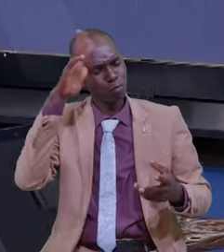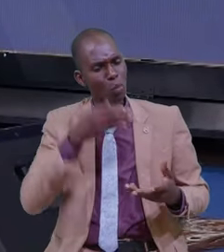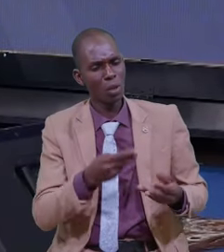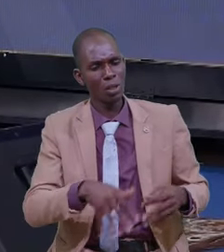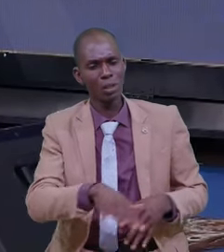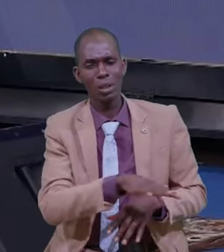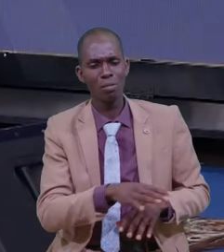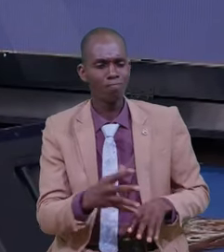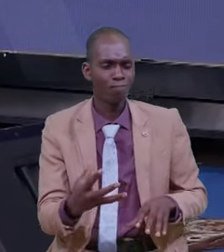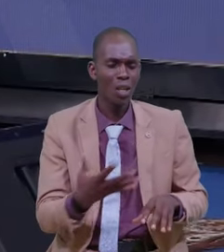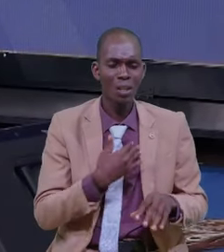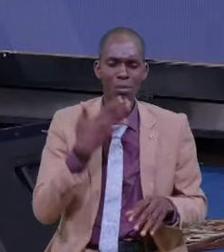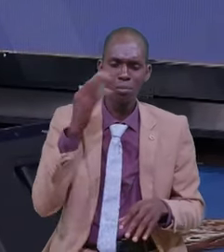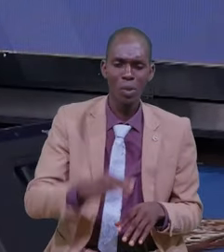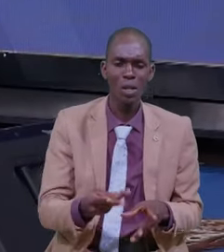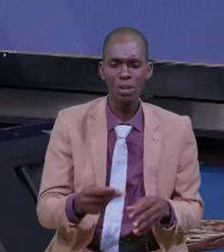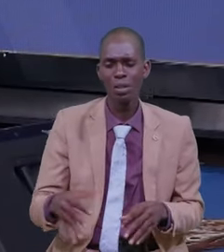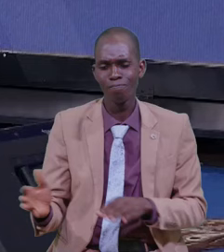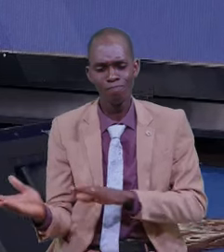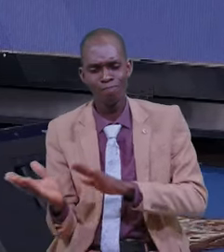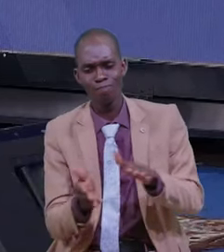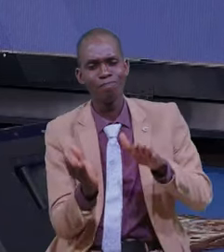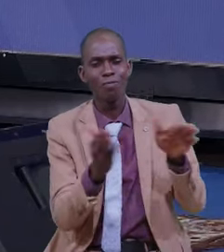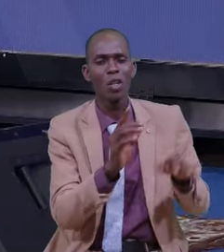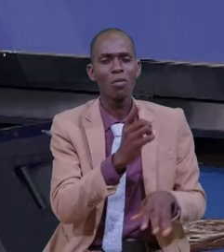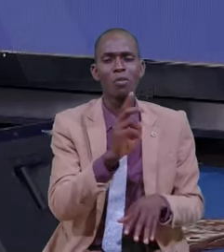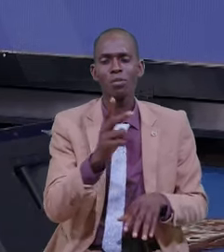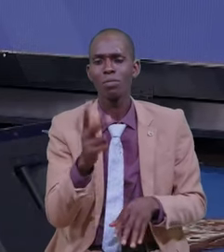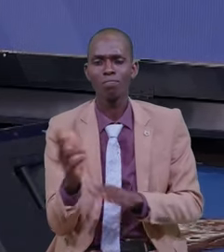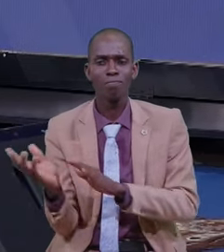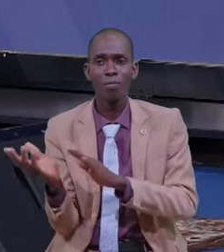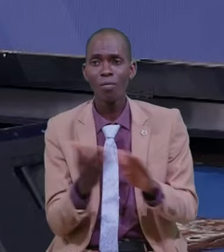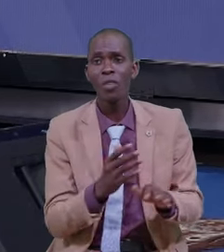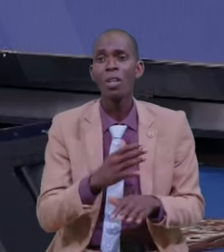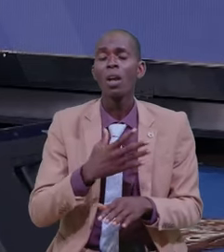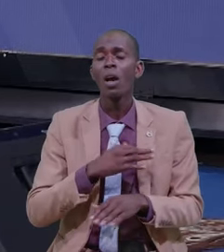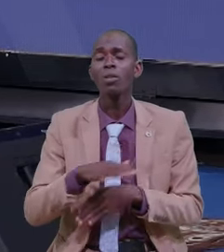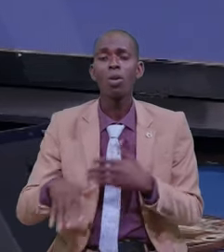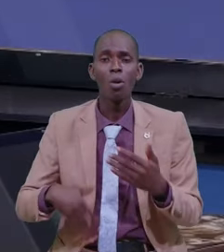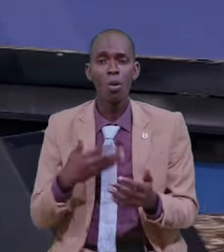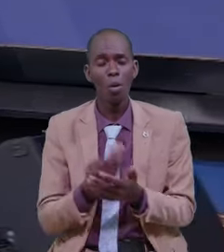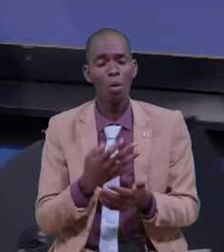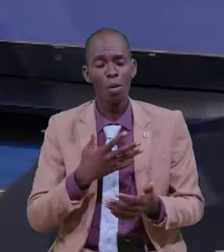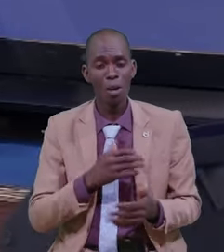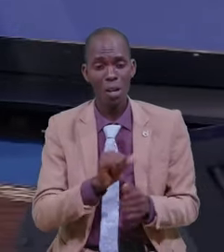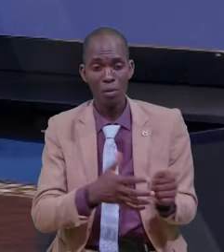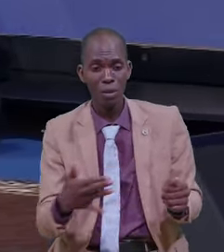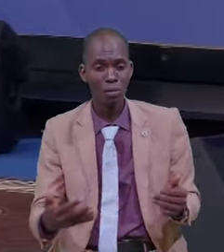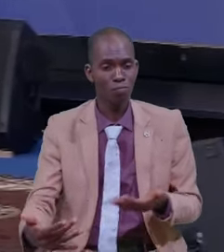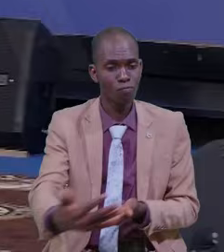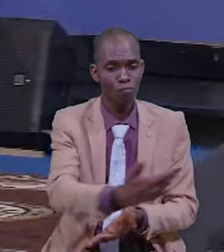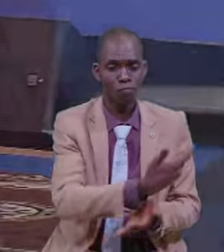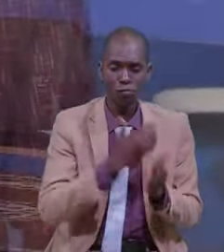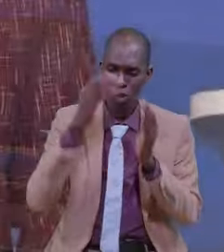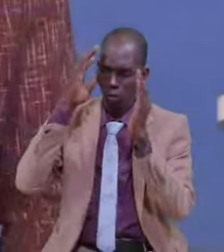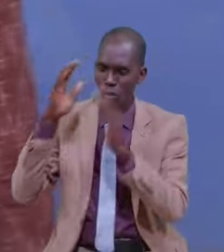thorny ground, and then all the four segments, all the four quarters, I put everything on the good